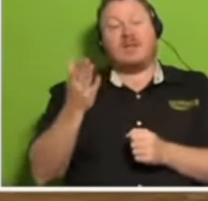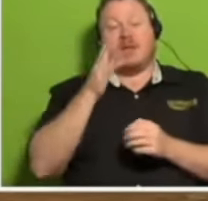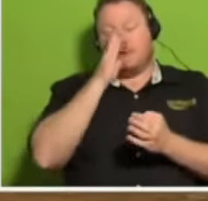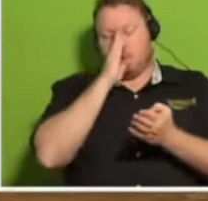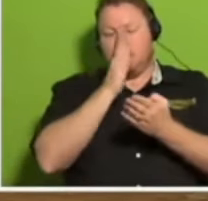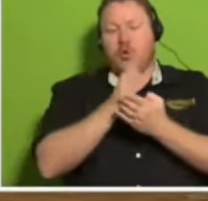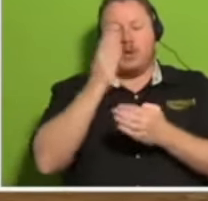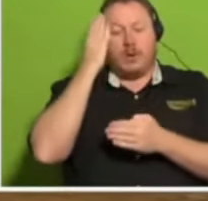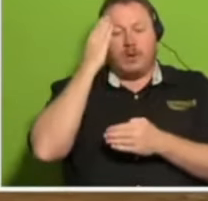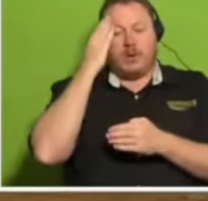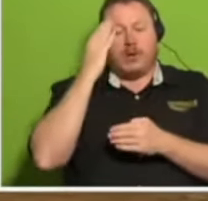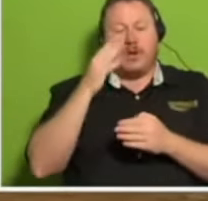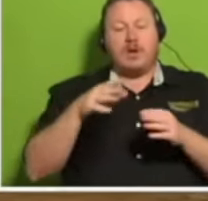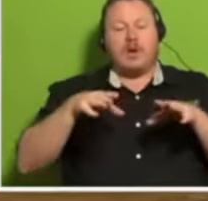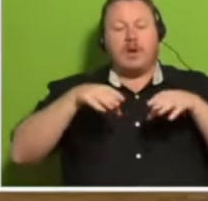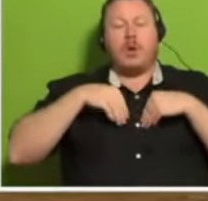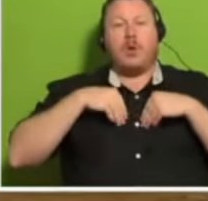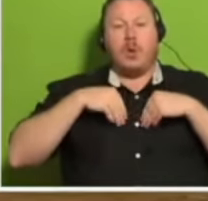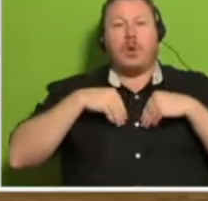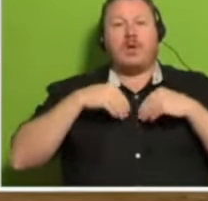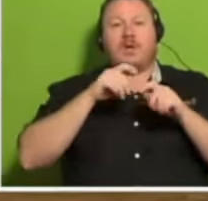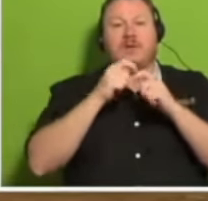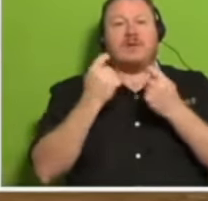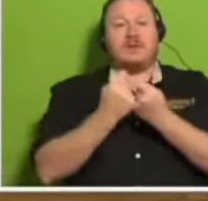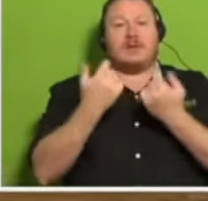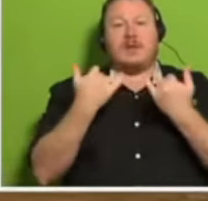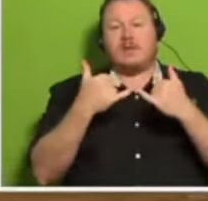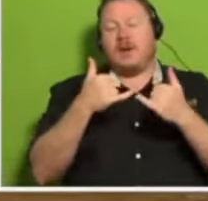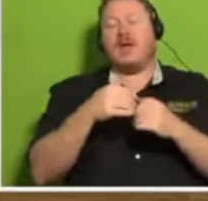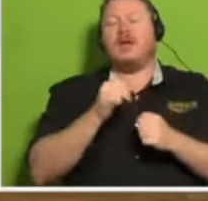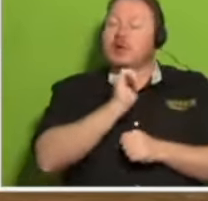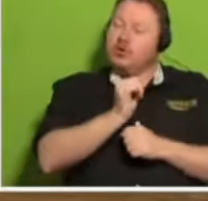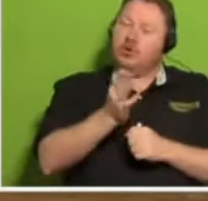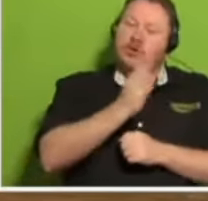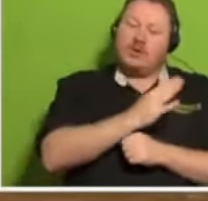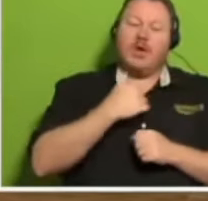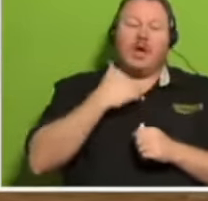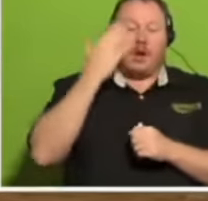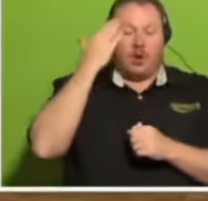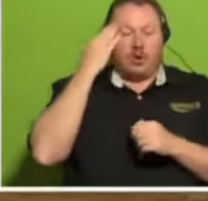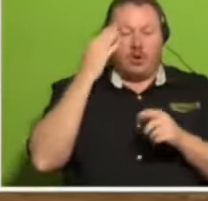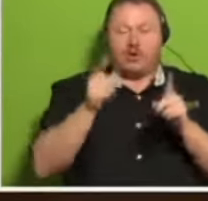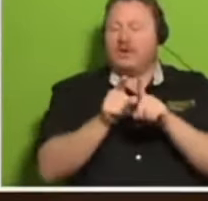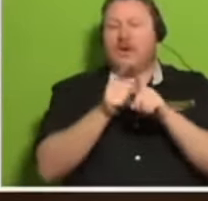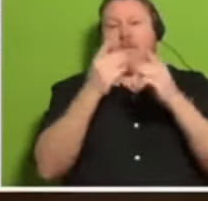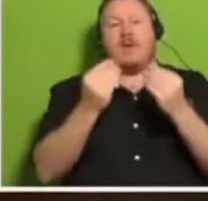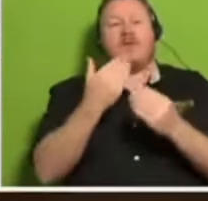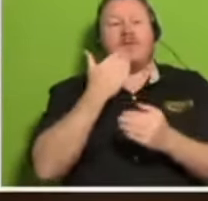you have a loyal team player. And I know from your side, I have one too.